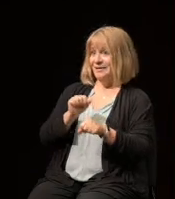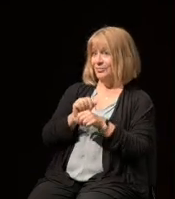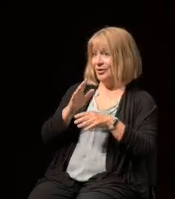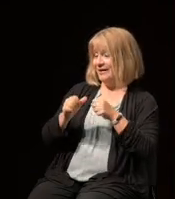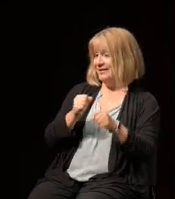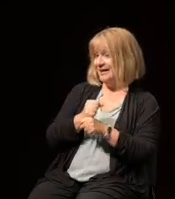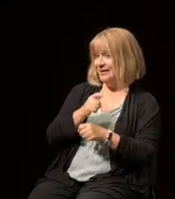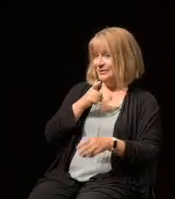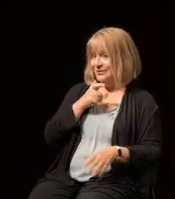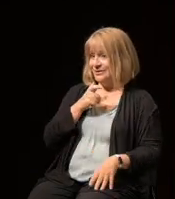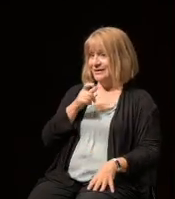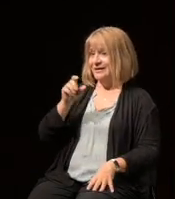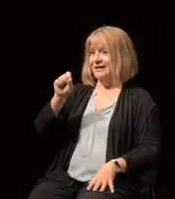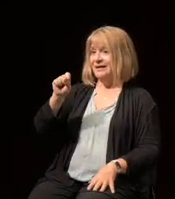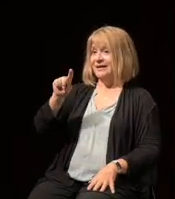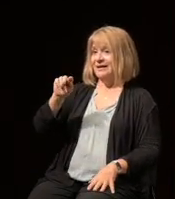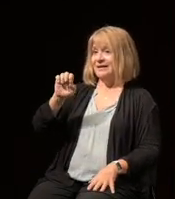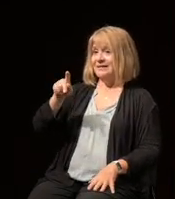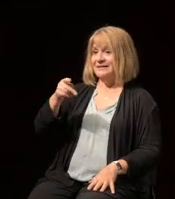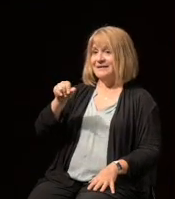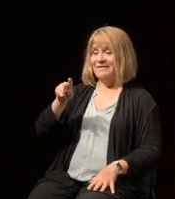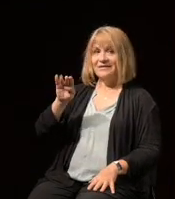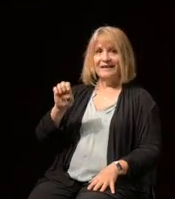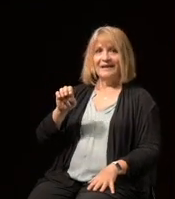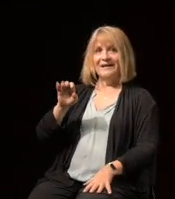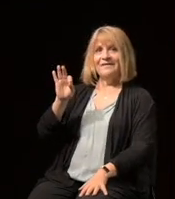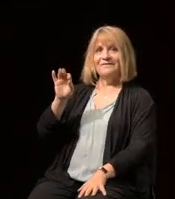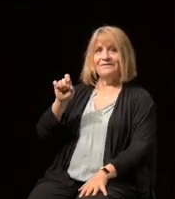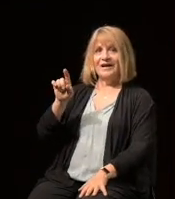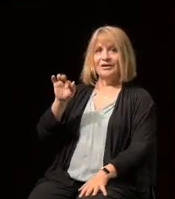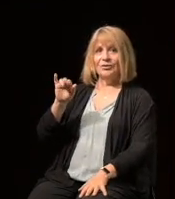the Year is Stephanie Federico.